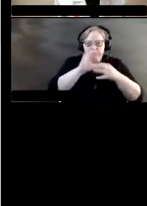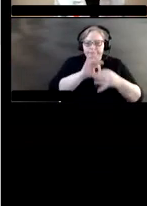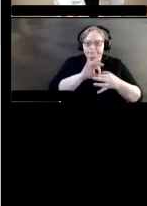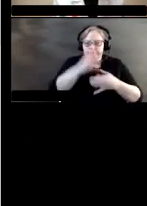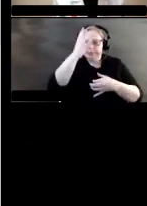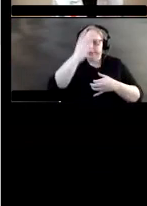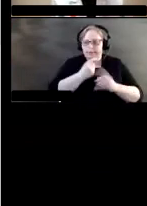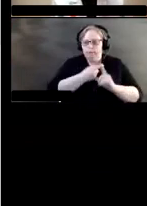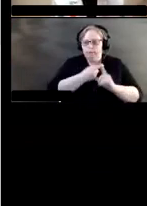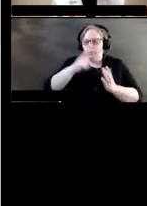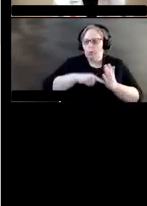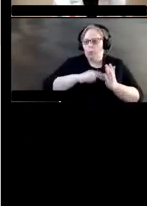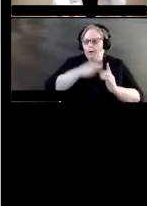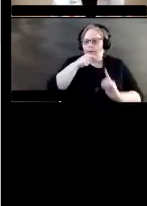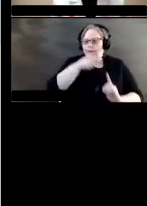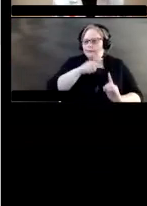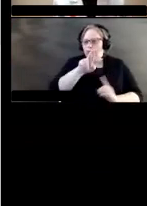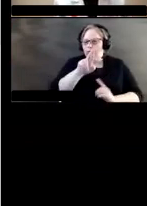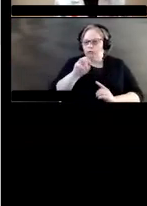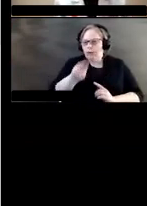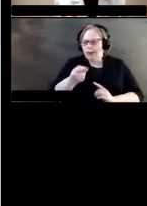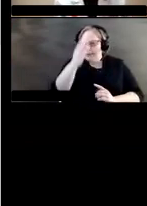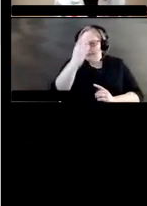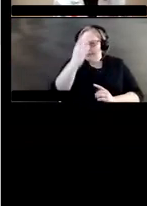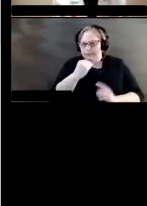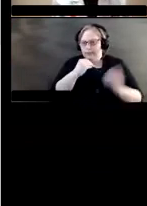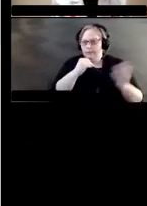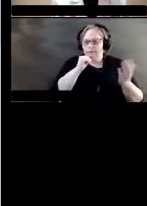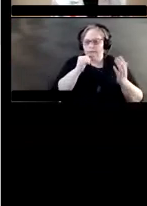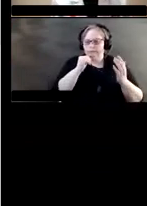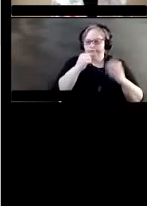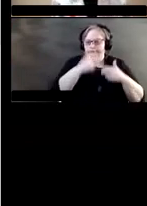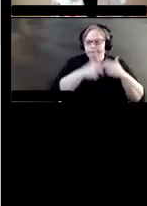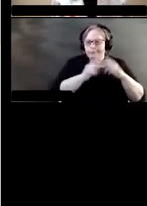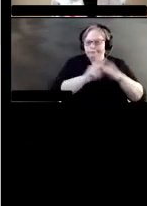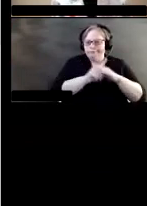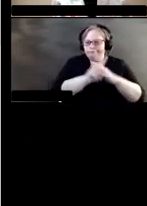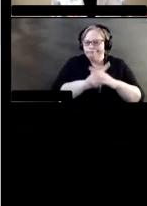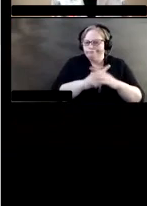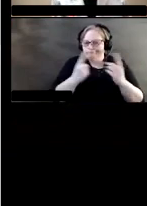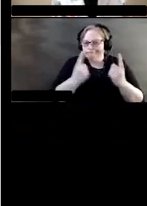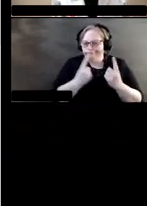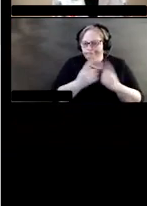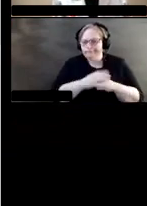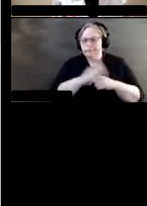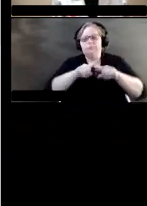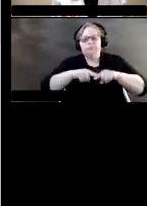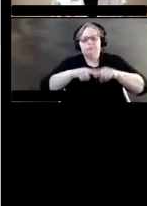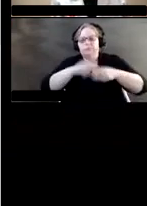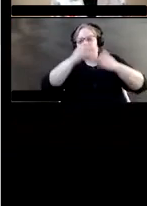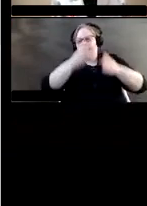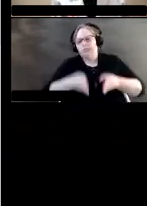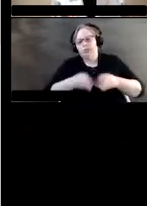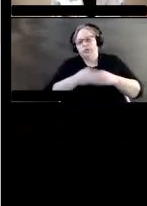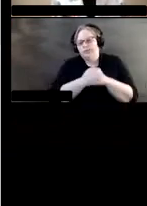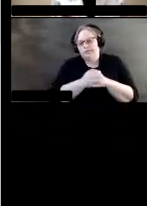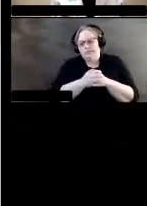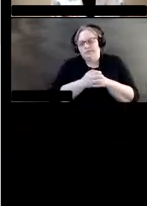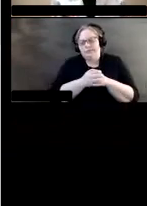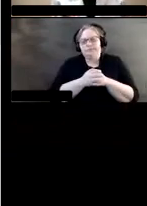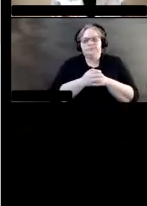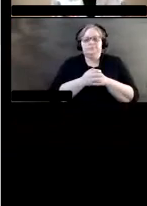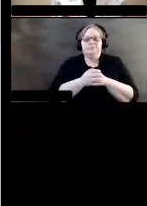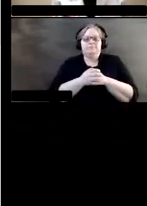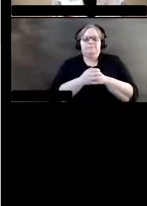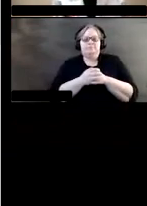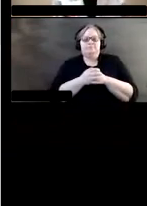the REM sleep and sleep disorders and things. It depends on the person again. So there are